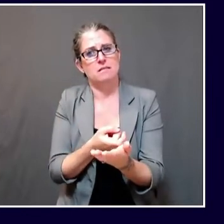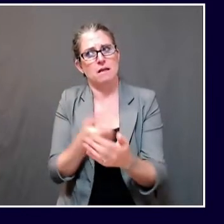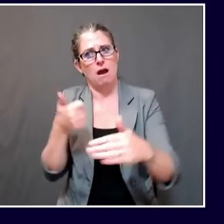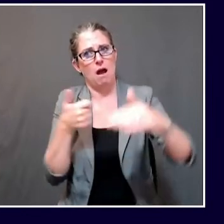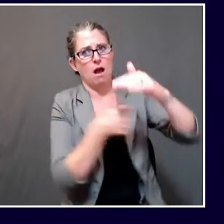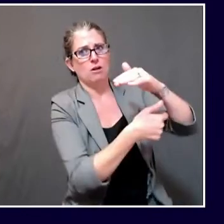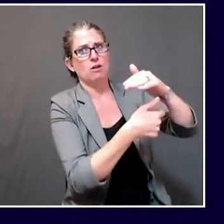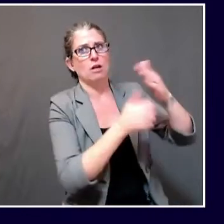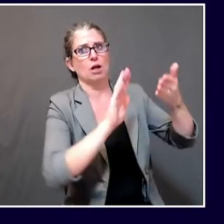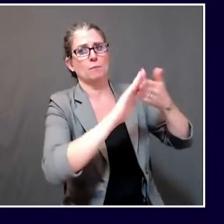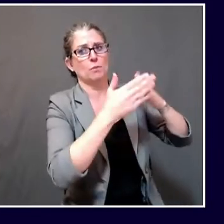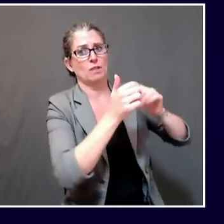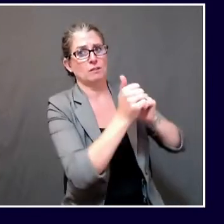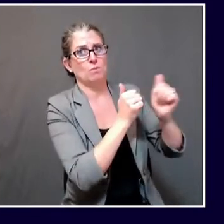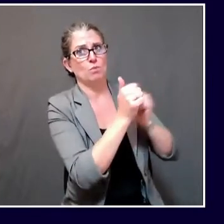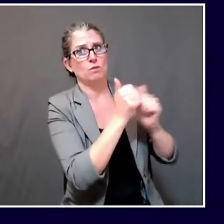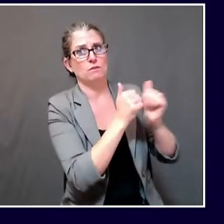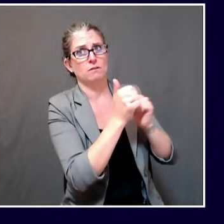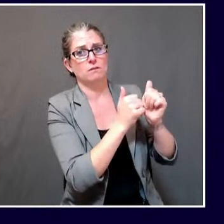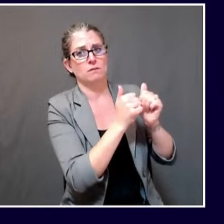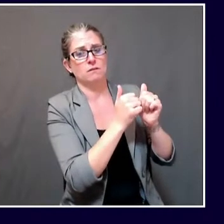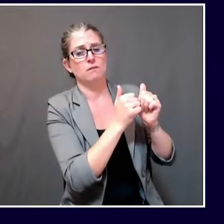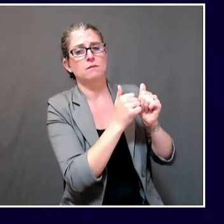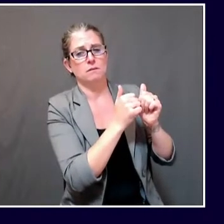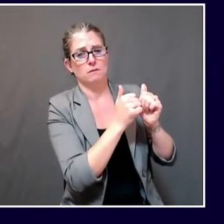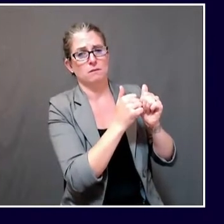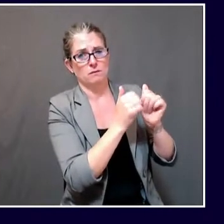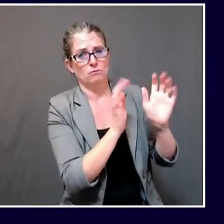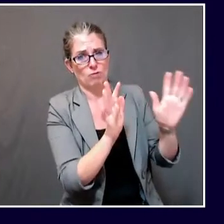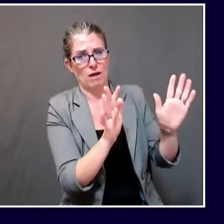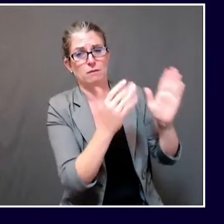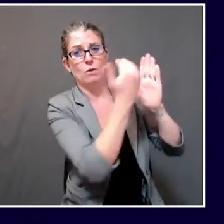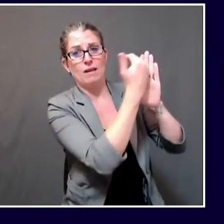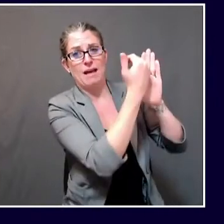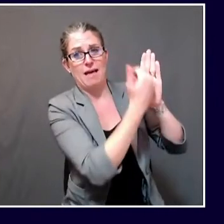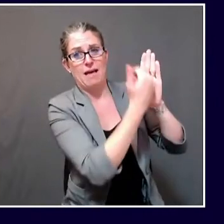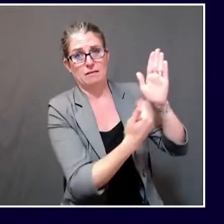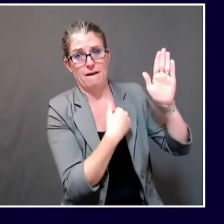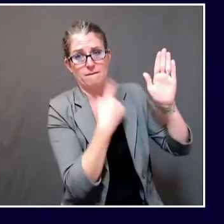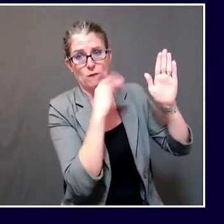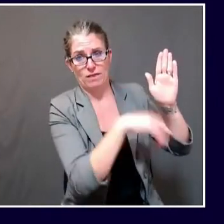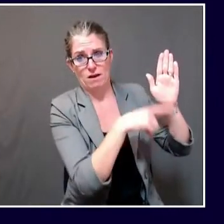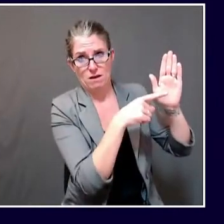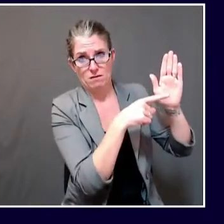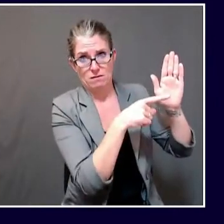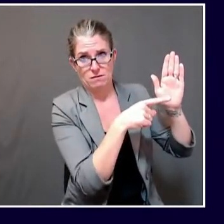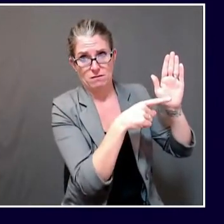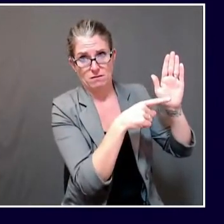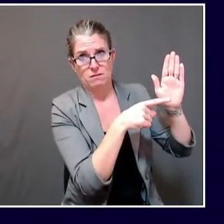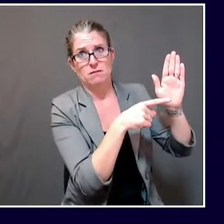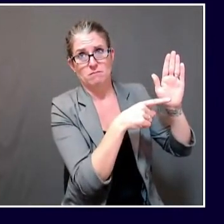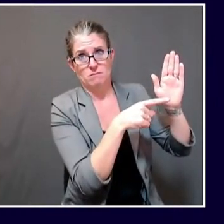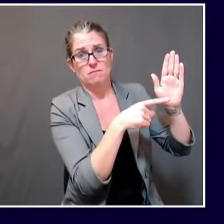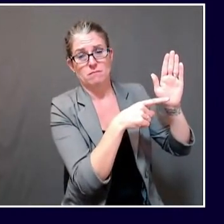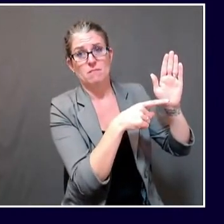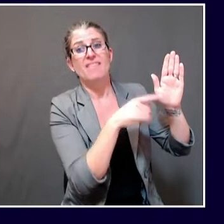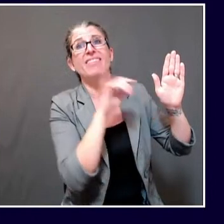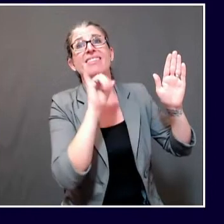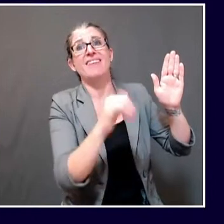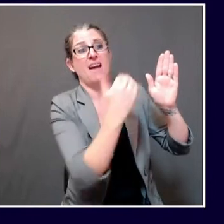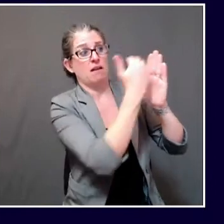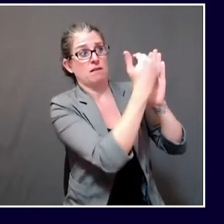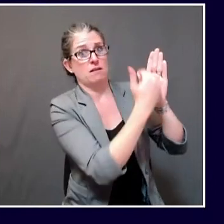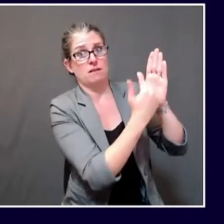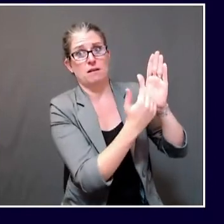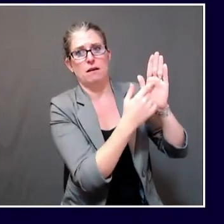or would that be considered a violation of executive orders? And if they're violations, would there be